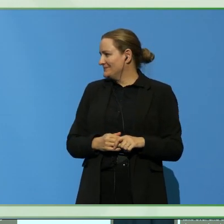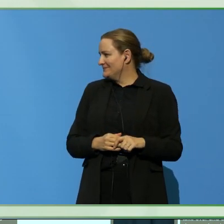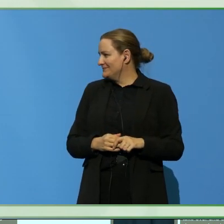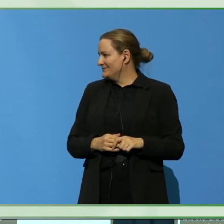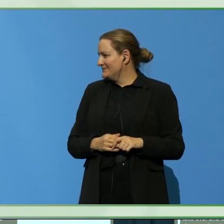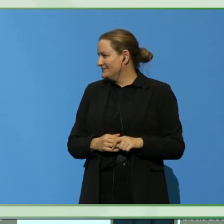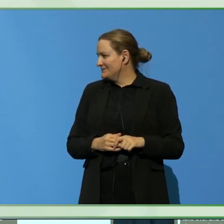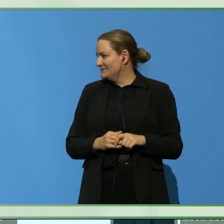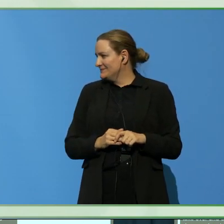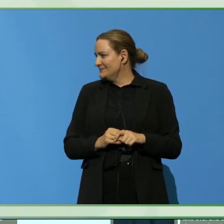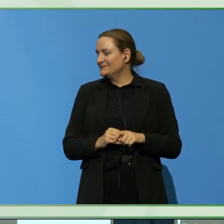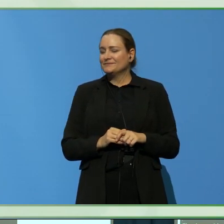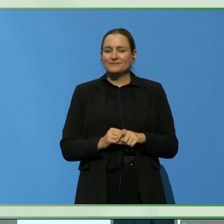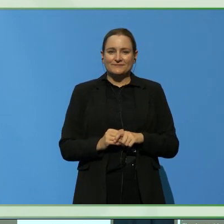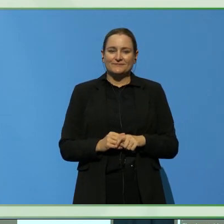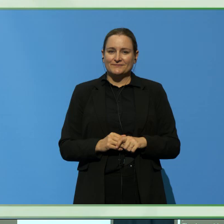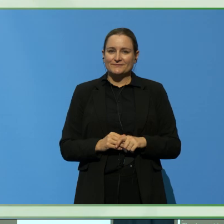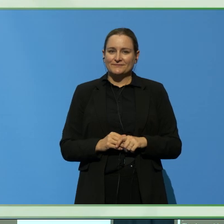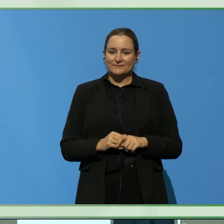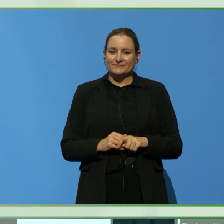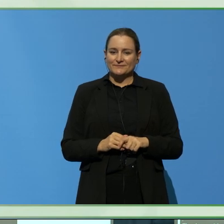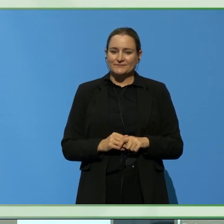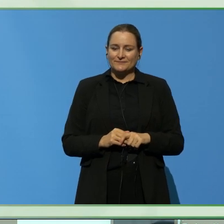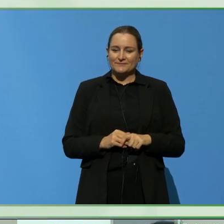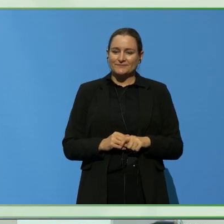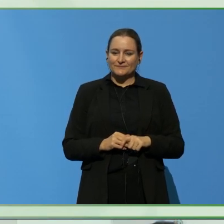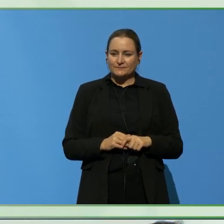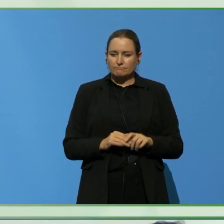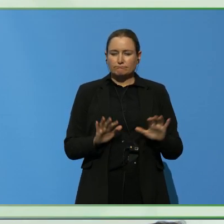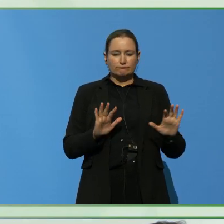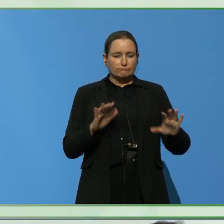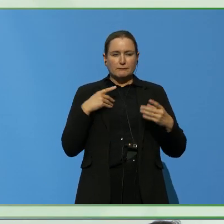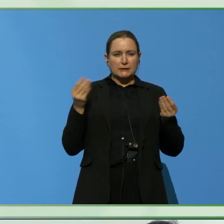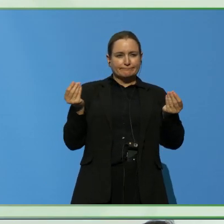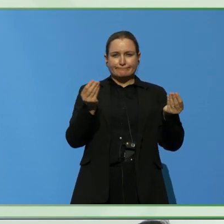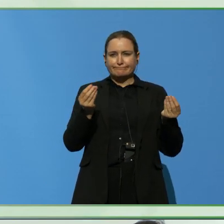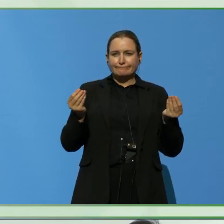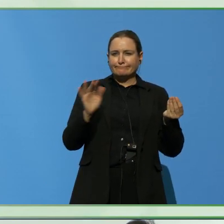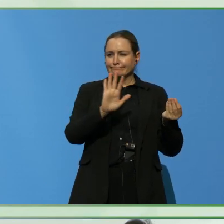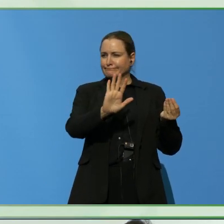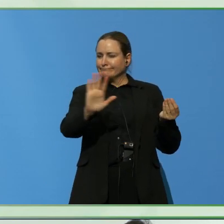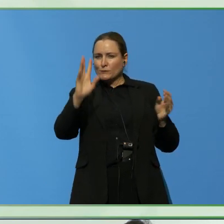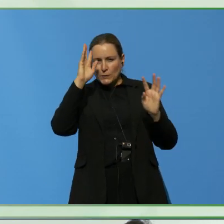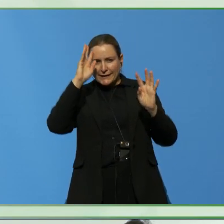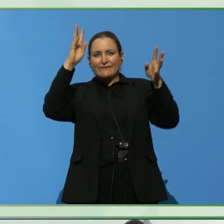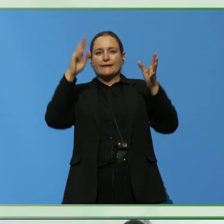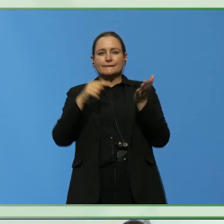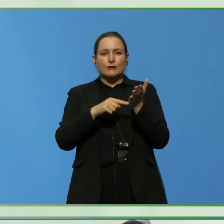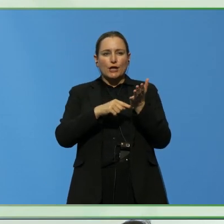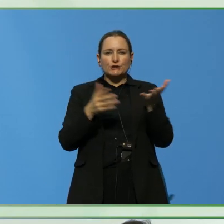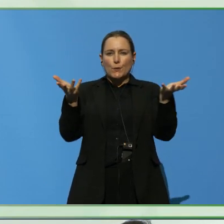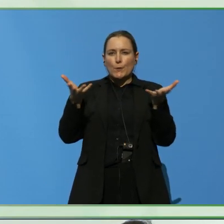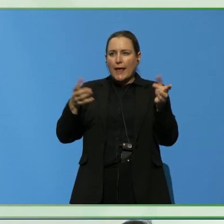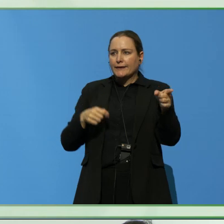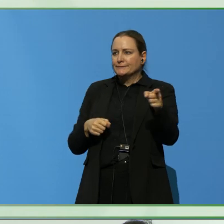All right, so let me get a sense for who's in the room. Who are my innovators here? Give me a shout. Who are the